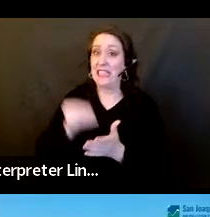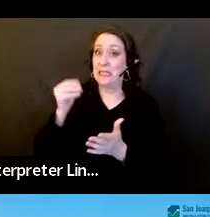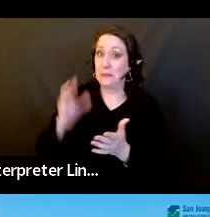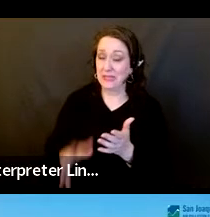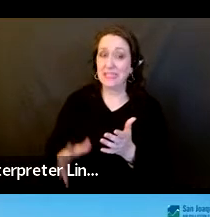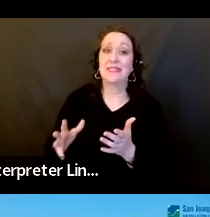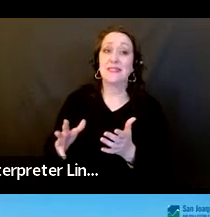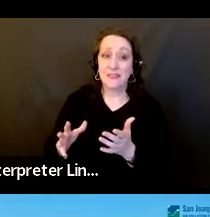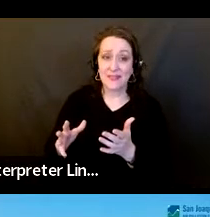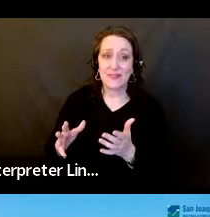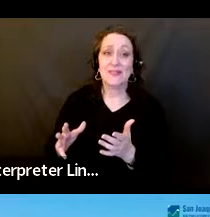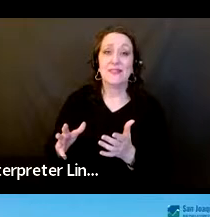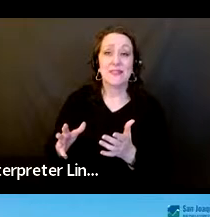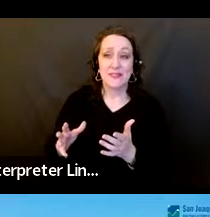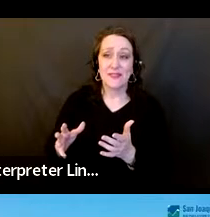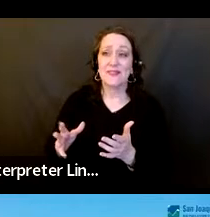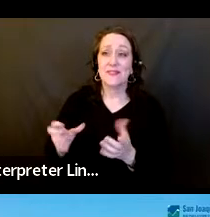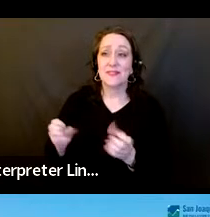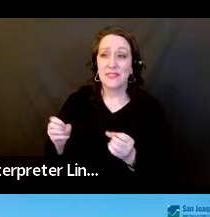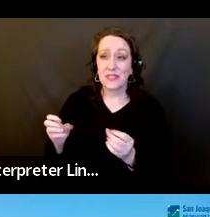expensive. And so